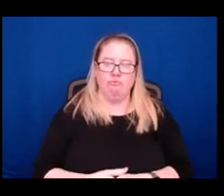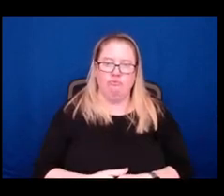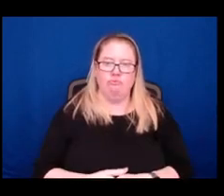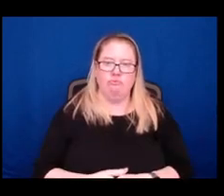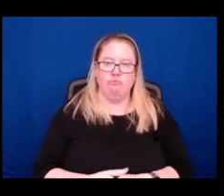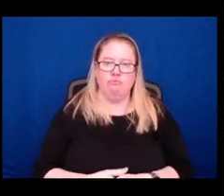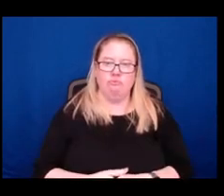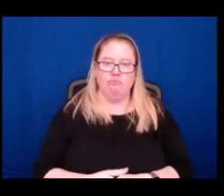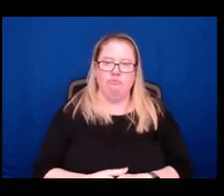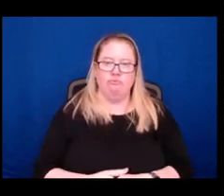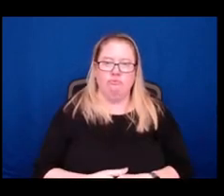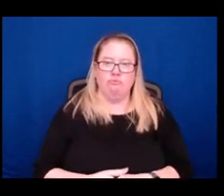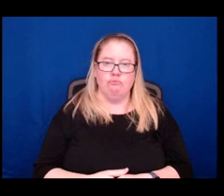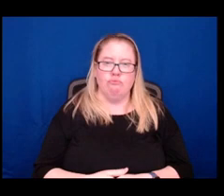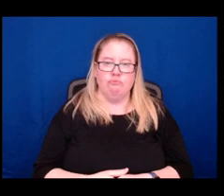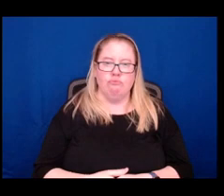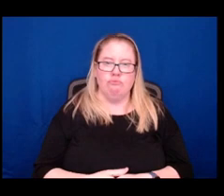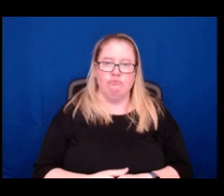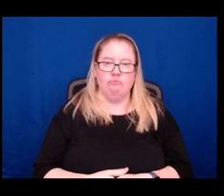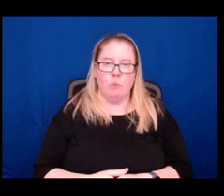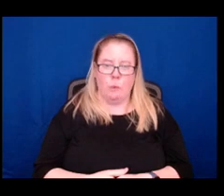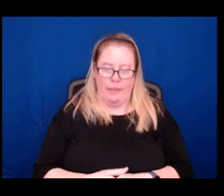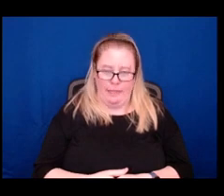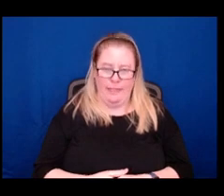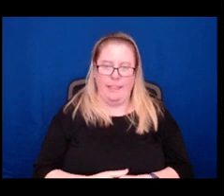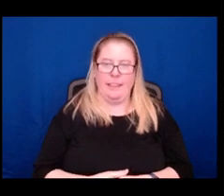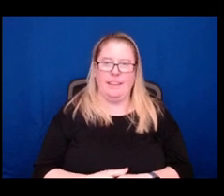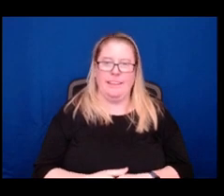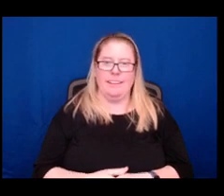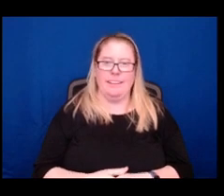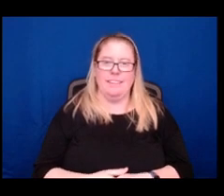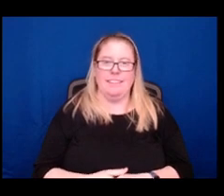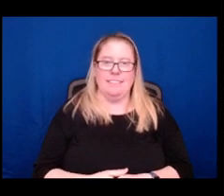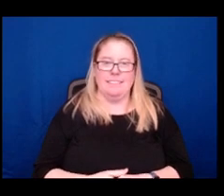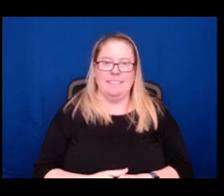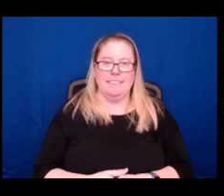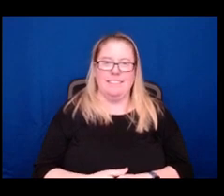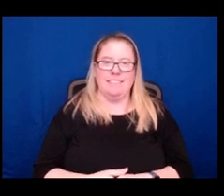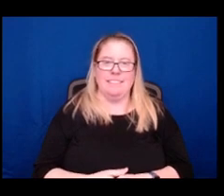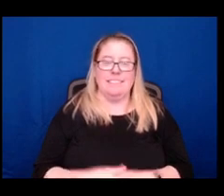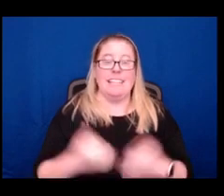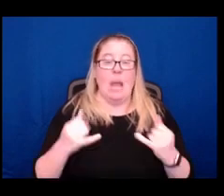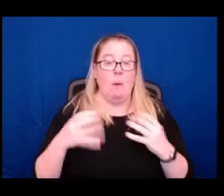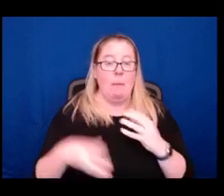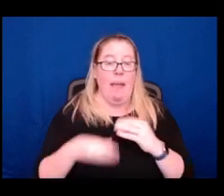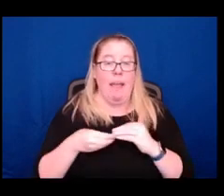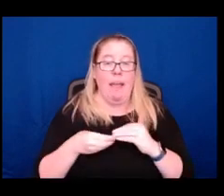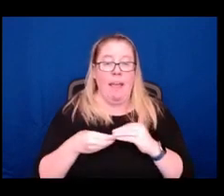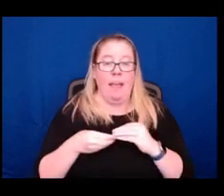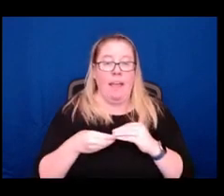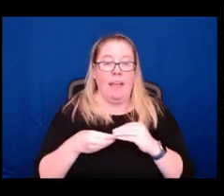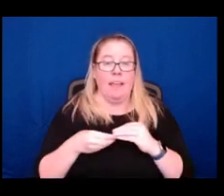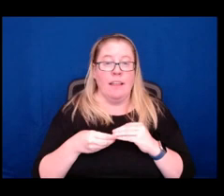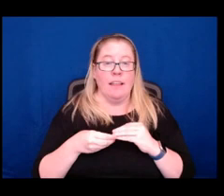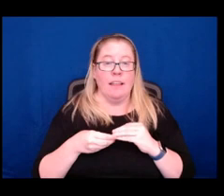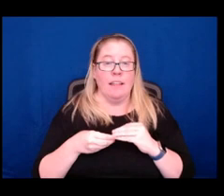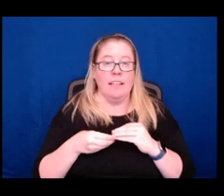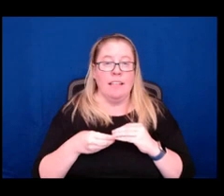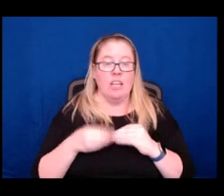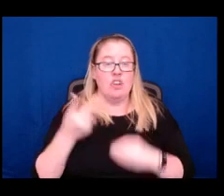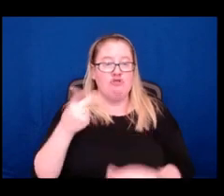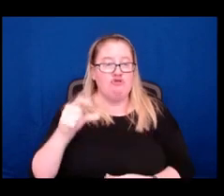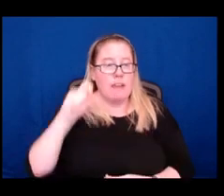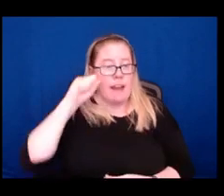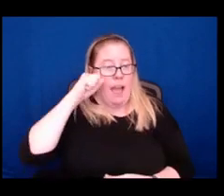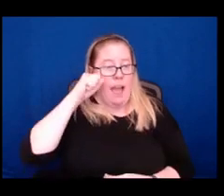Okay, and from there, let's go ahead and add in some green onion and basil.